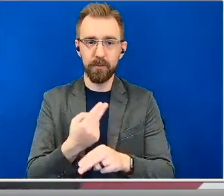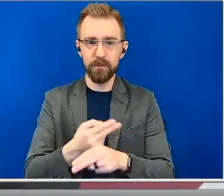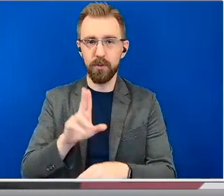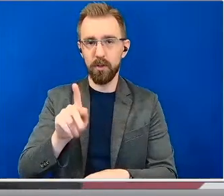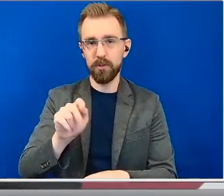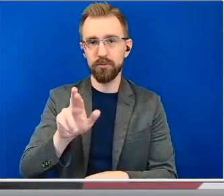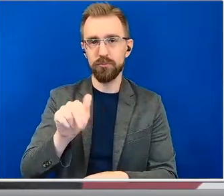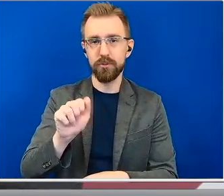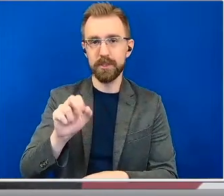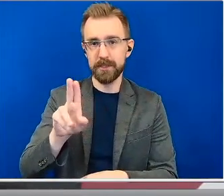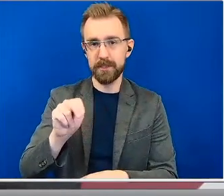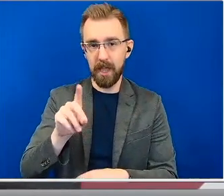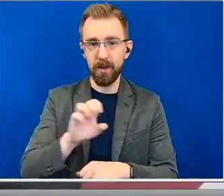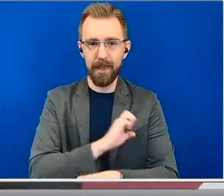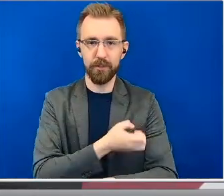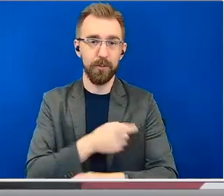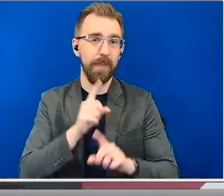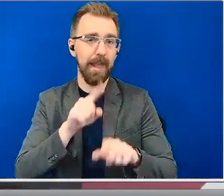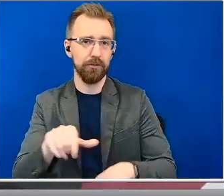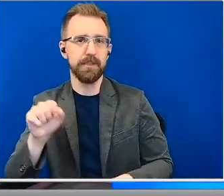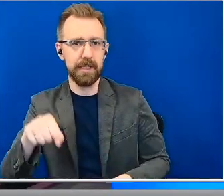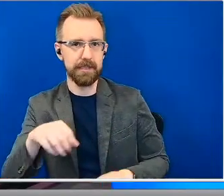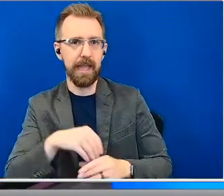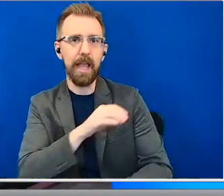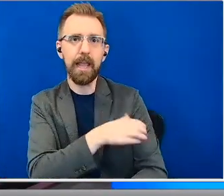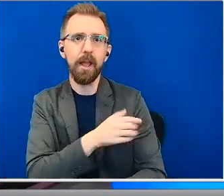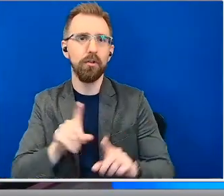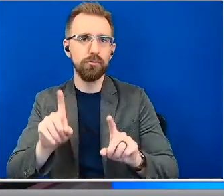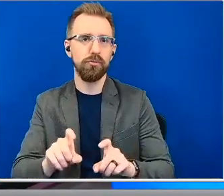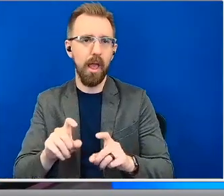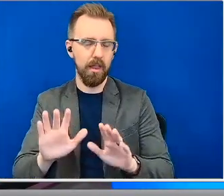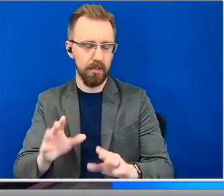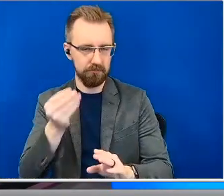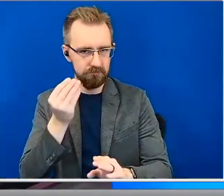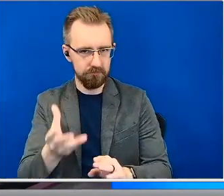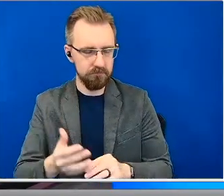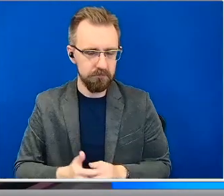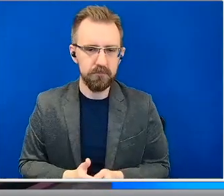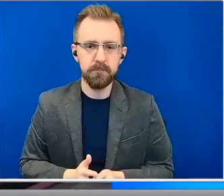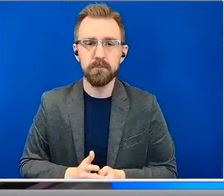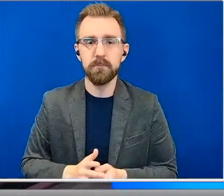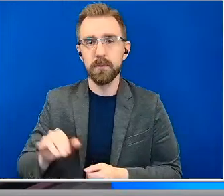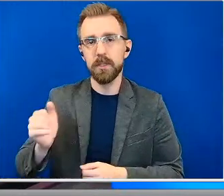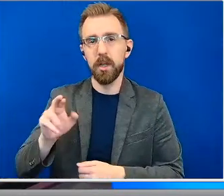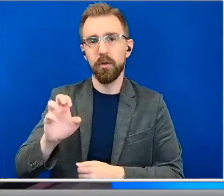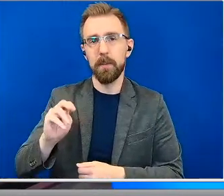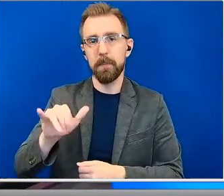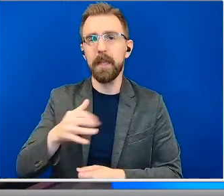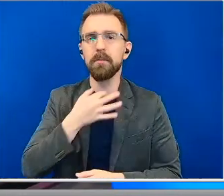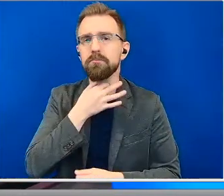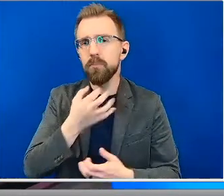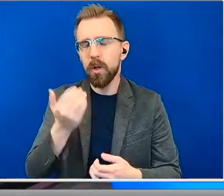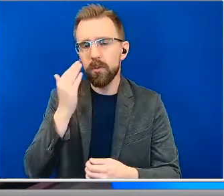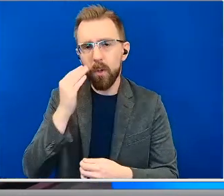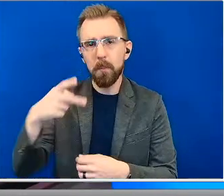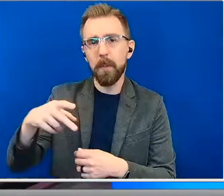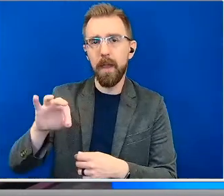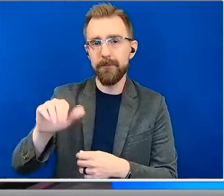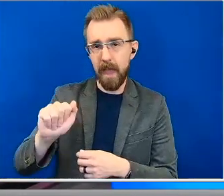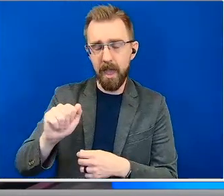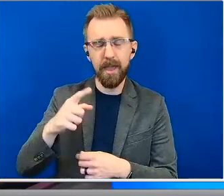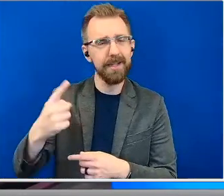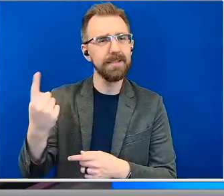answer is yes. It's in clinical trials That right is now, correct, though. yeah. Jeremy has a question. He wants to know, is PFA something that could help